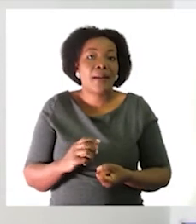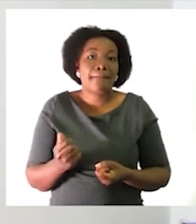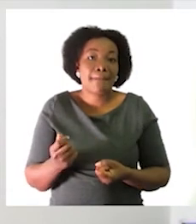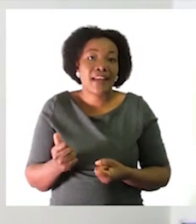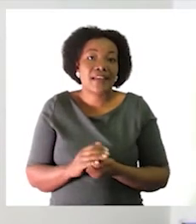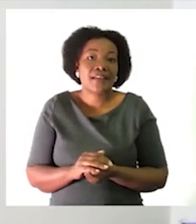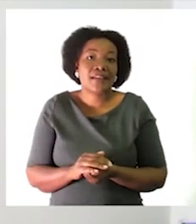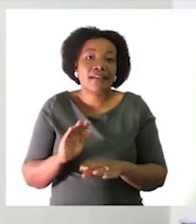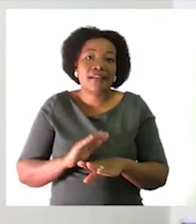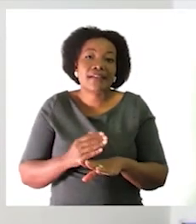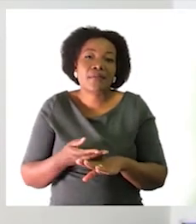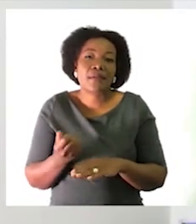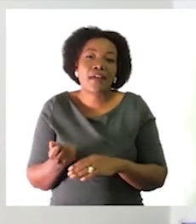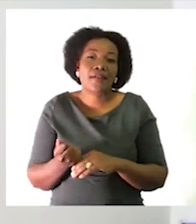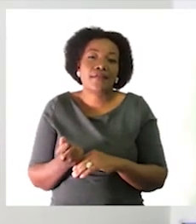have